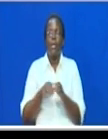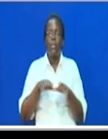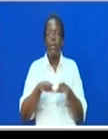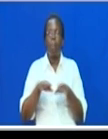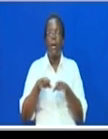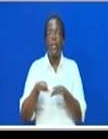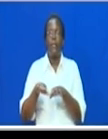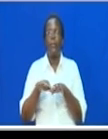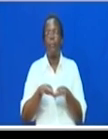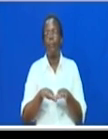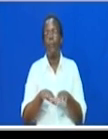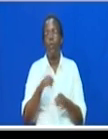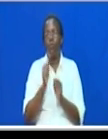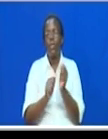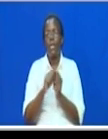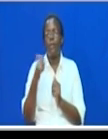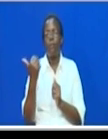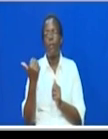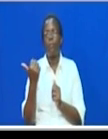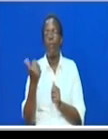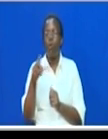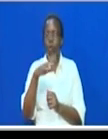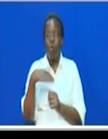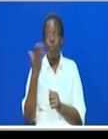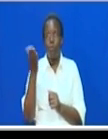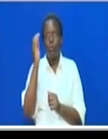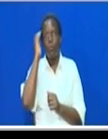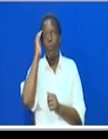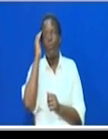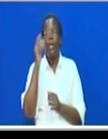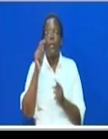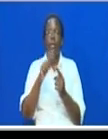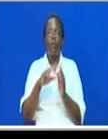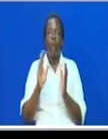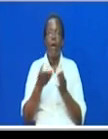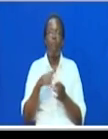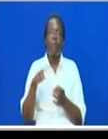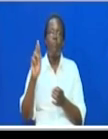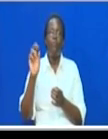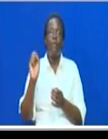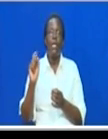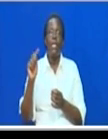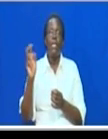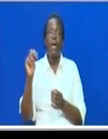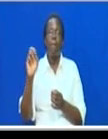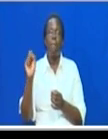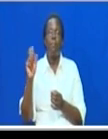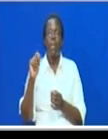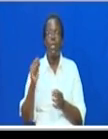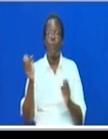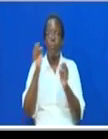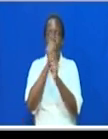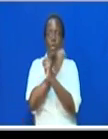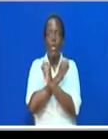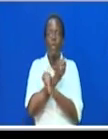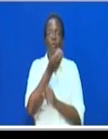chapati. Which other one? All those that you know. Then we have vitamins. These are protective foods. We get